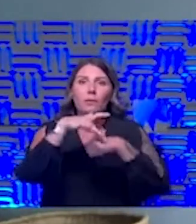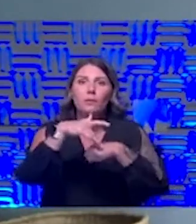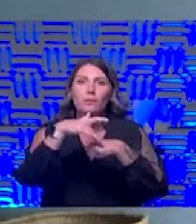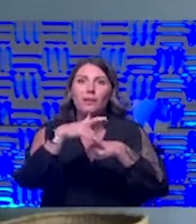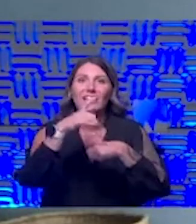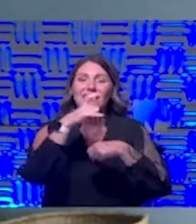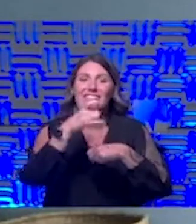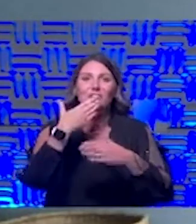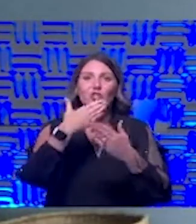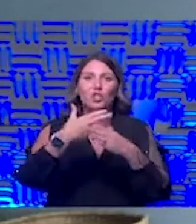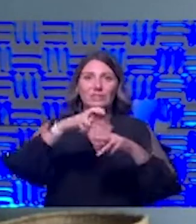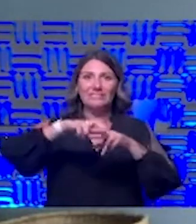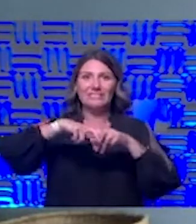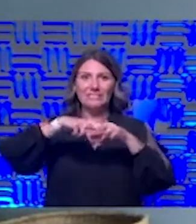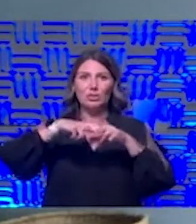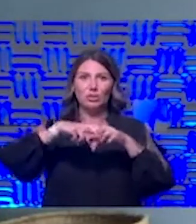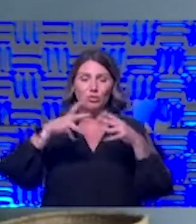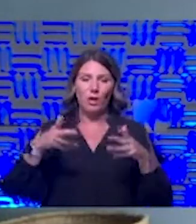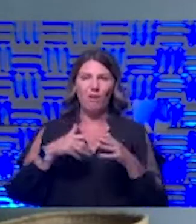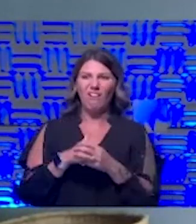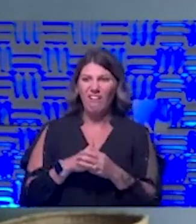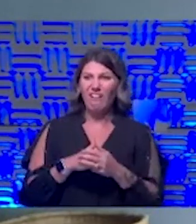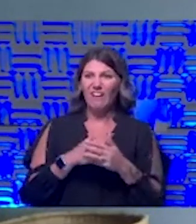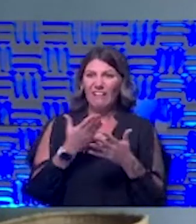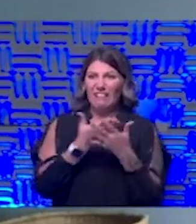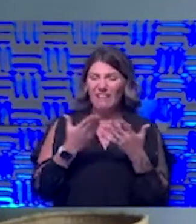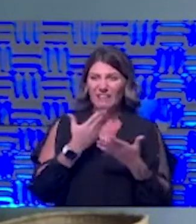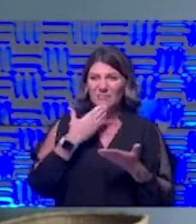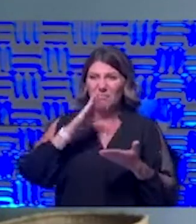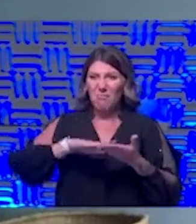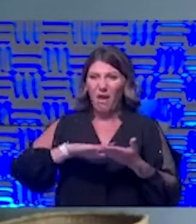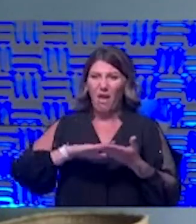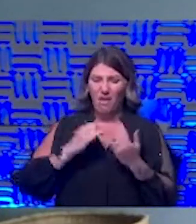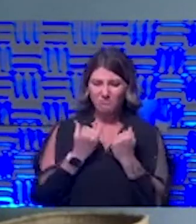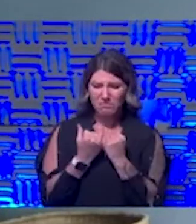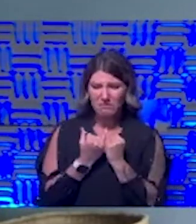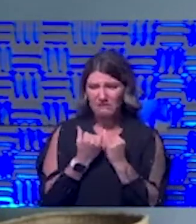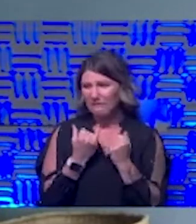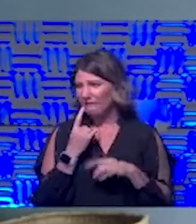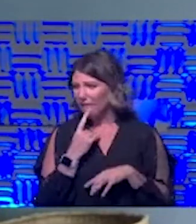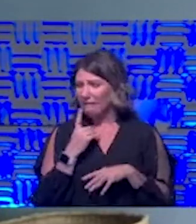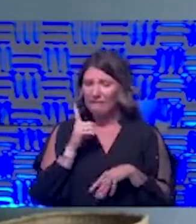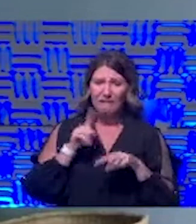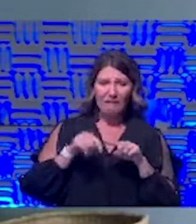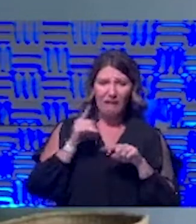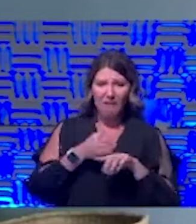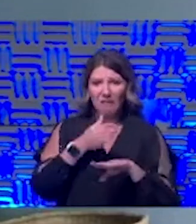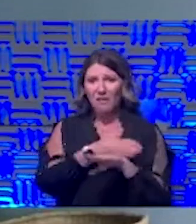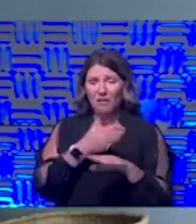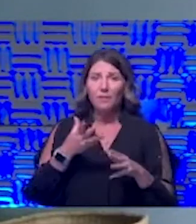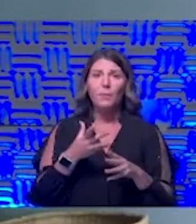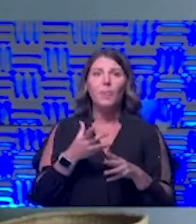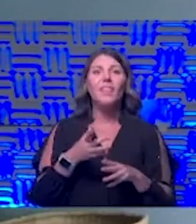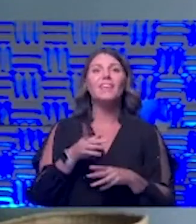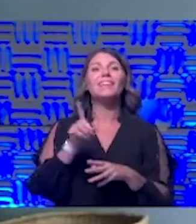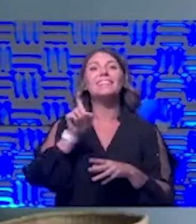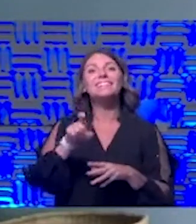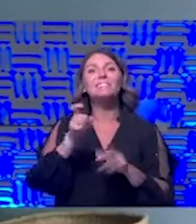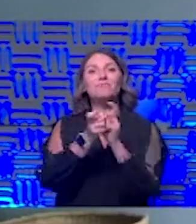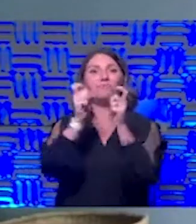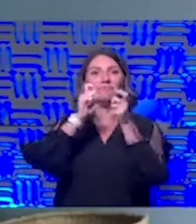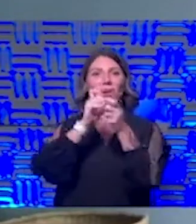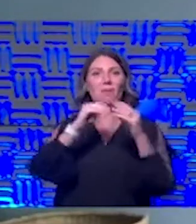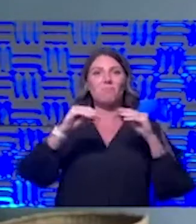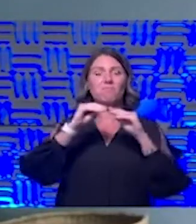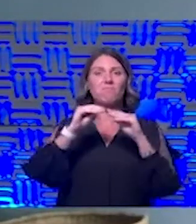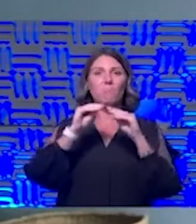telling yourself stories about how bad things are either. And so we've got to bring a little bit more attention into how we